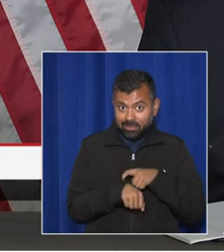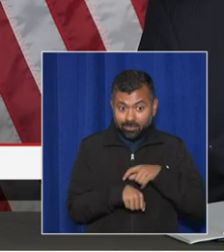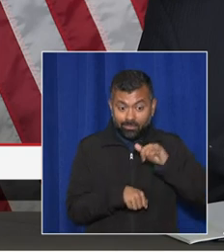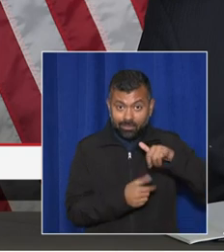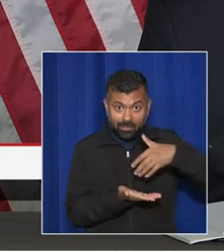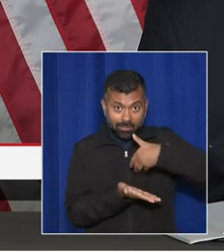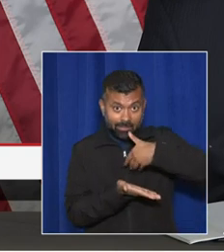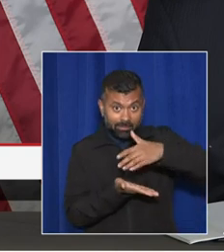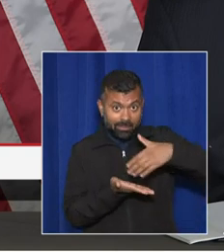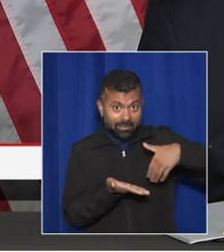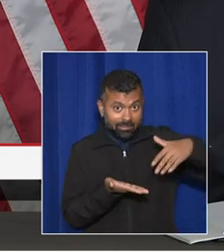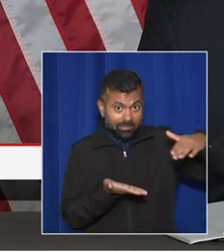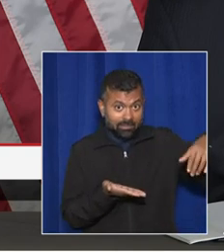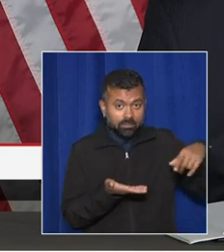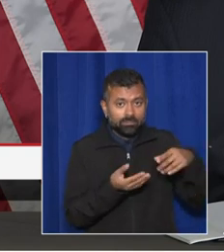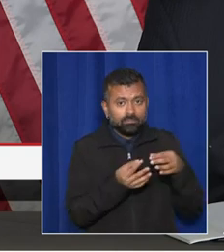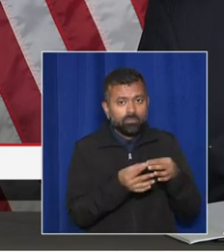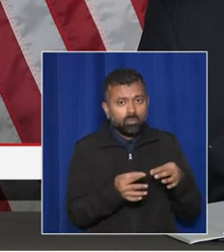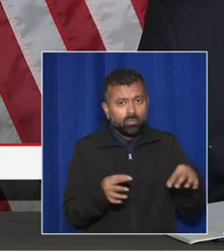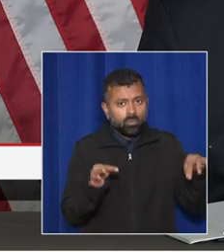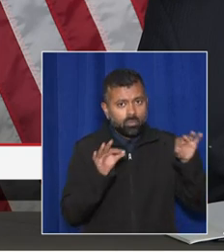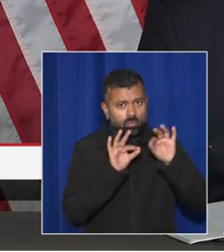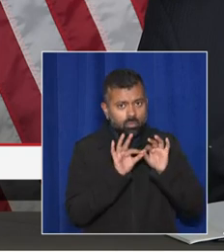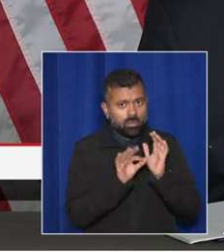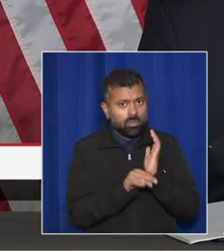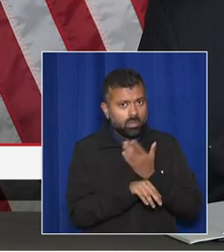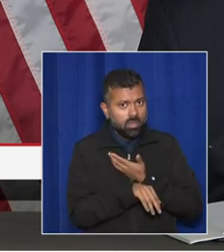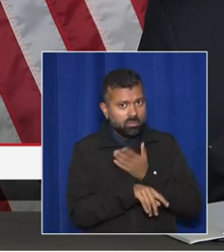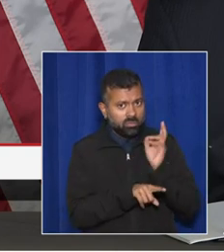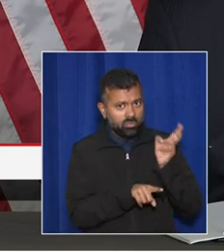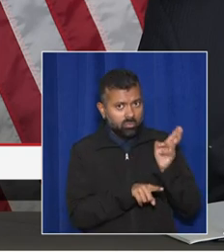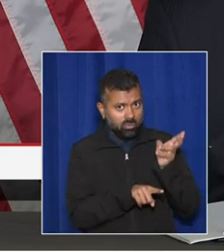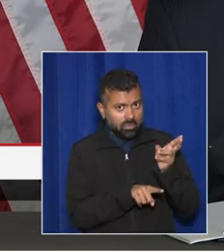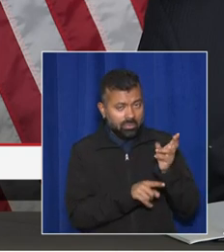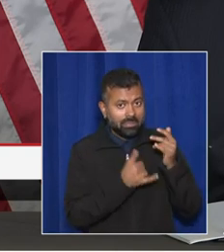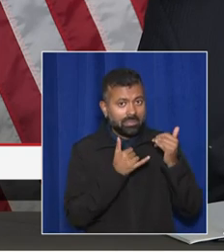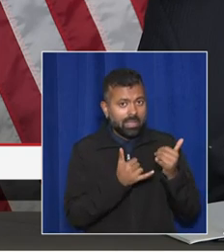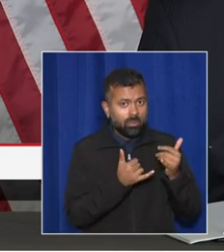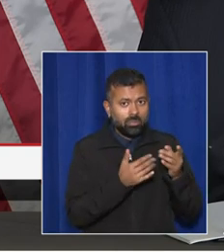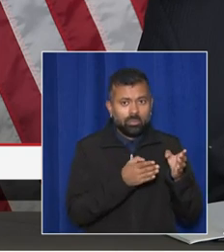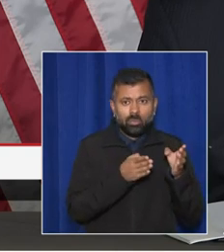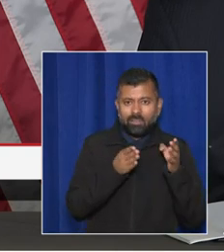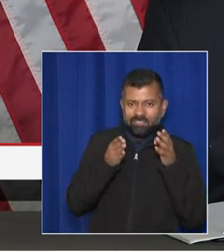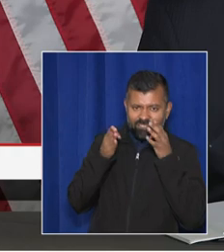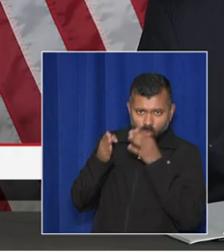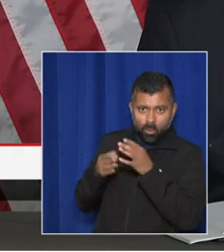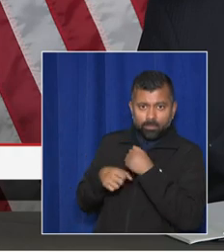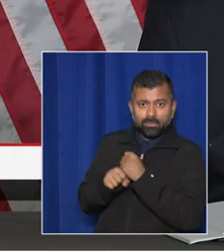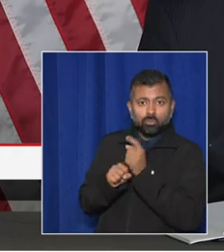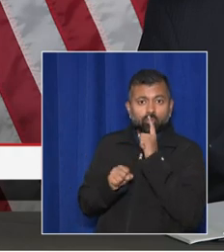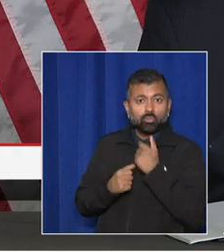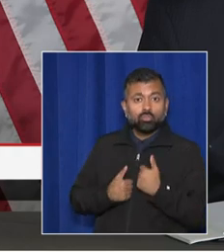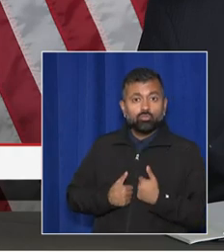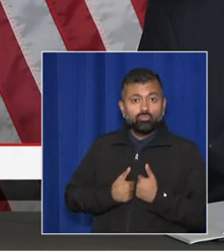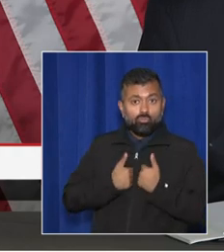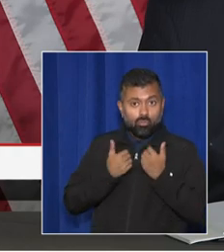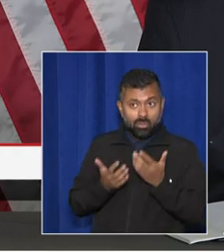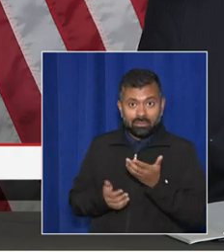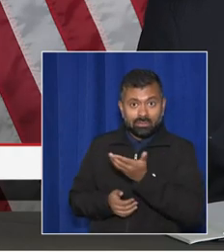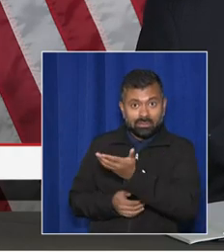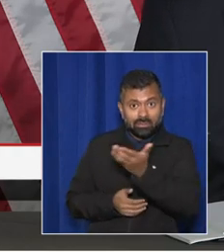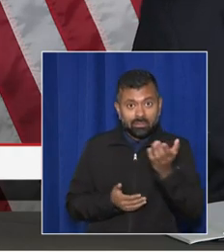part. But now our focus is on making sure our residents and our economy